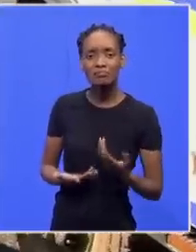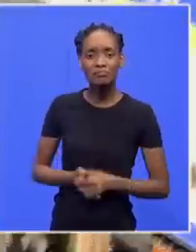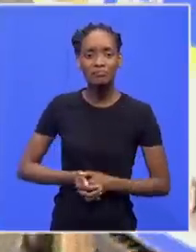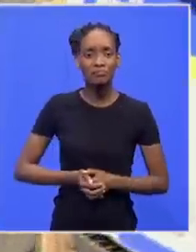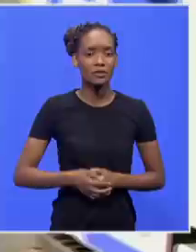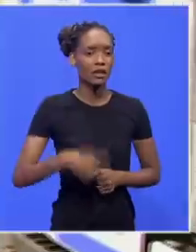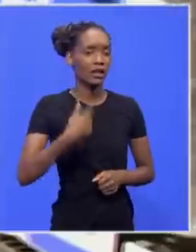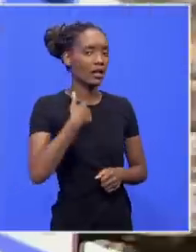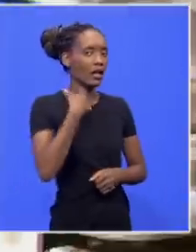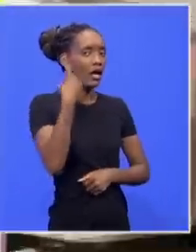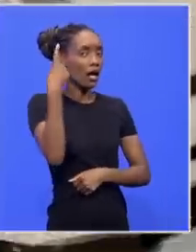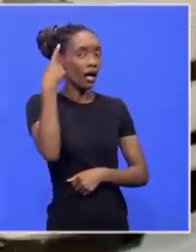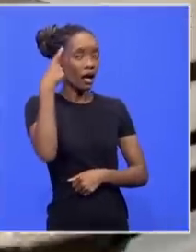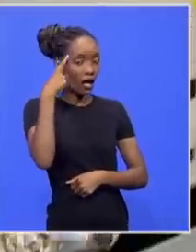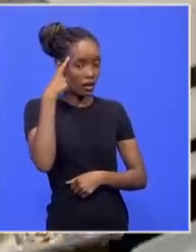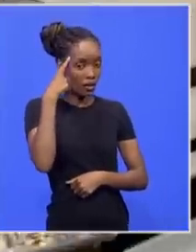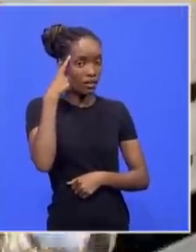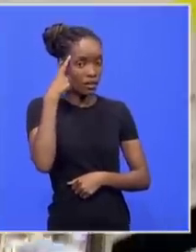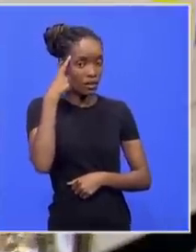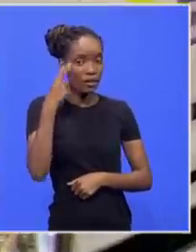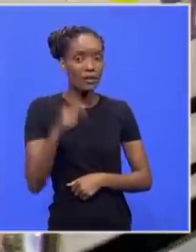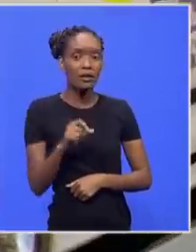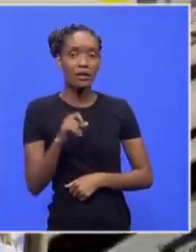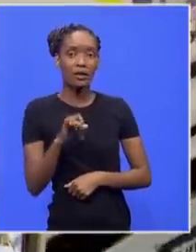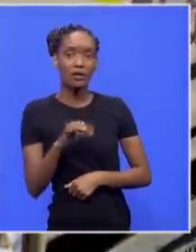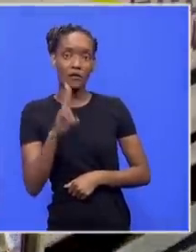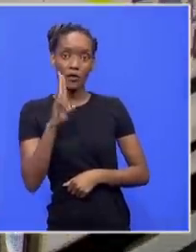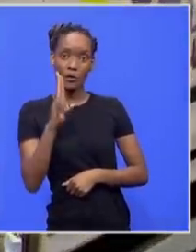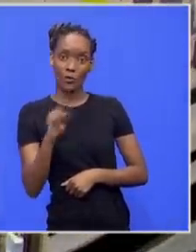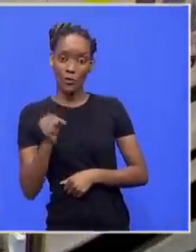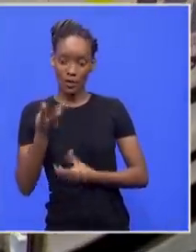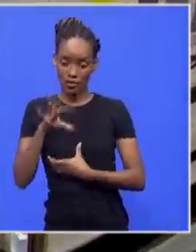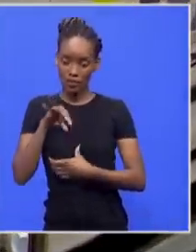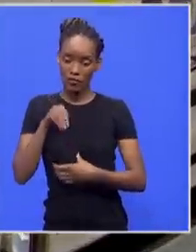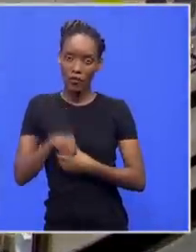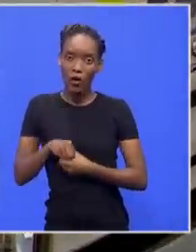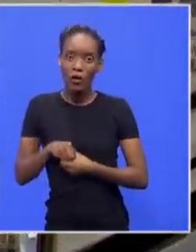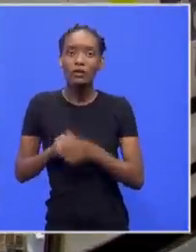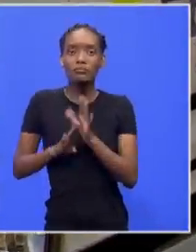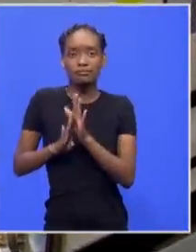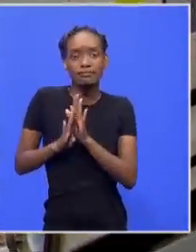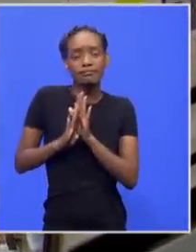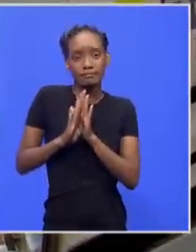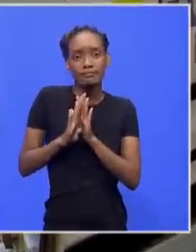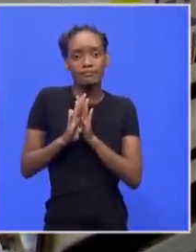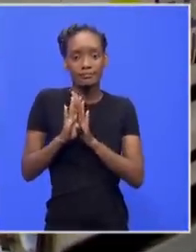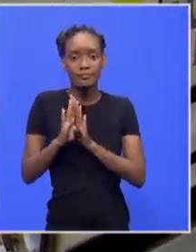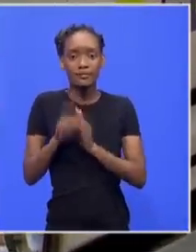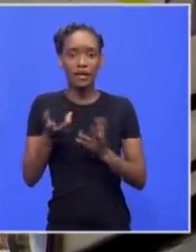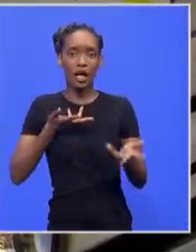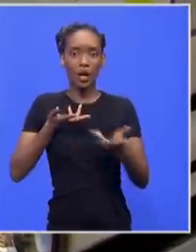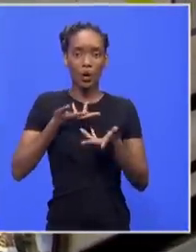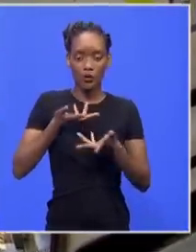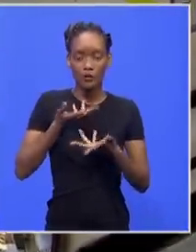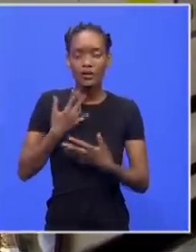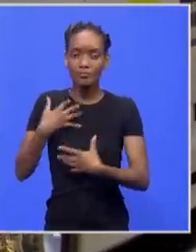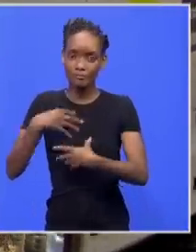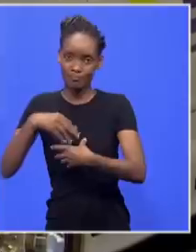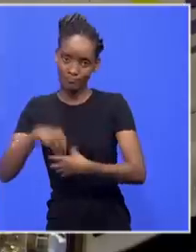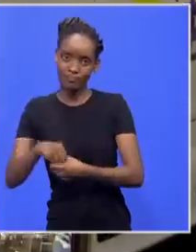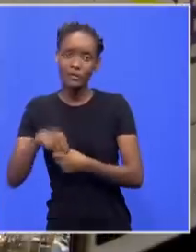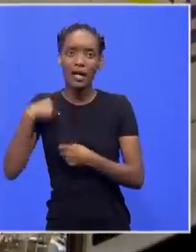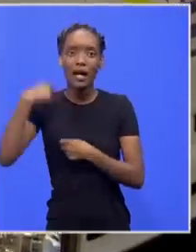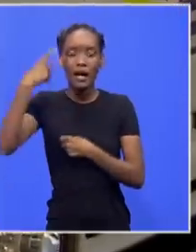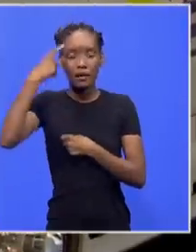think it would have gone far if the UN was more involved in this process and at least attended some conversations with them. I think it might have made